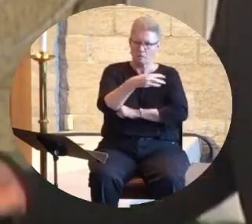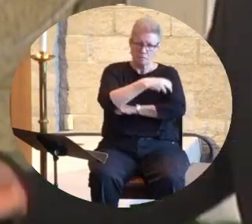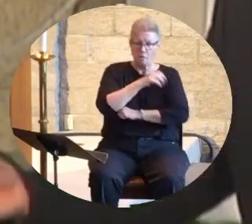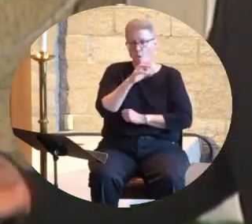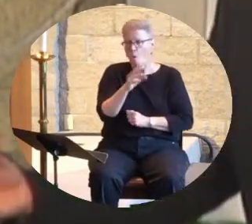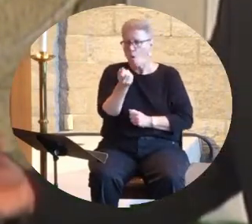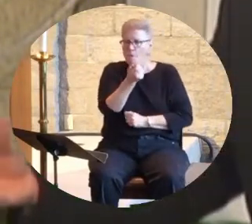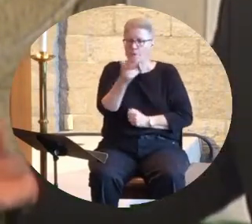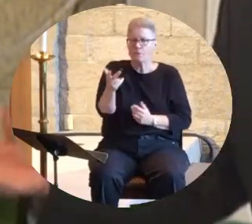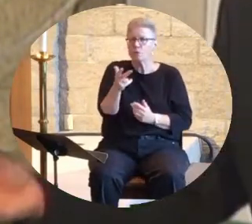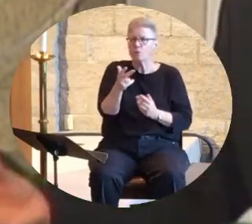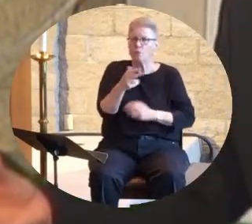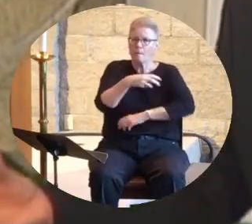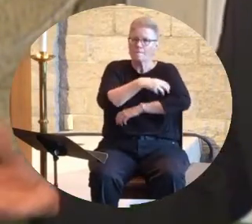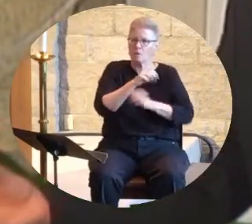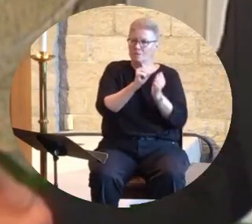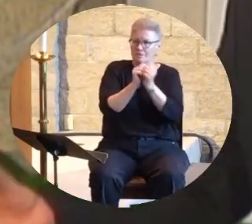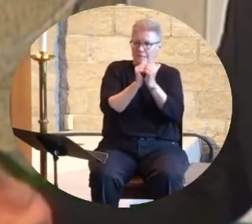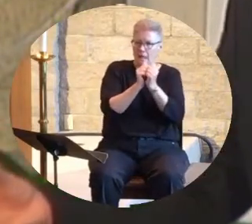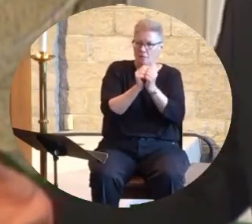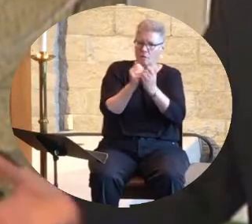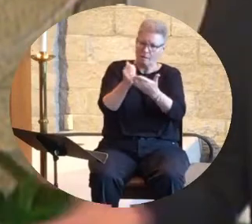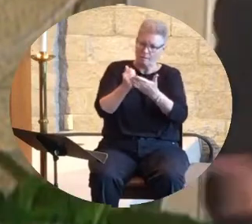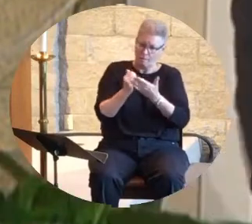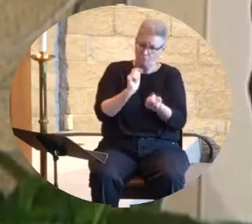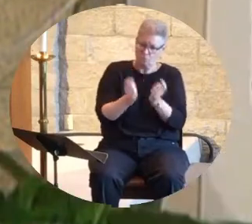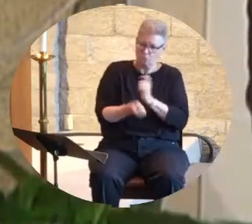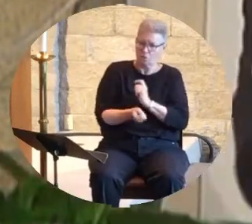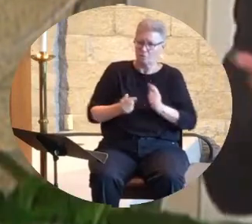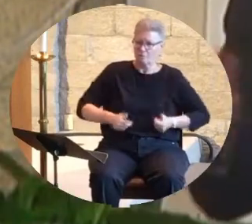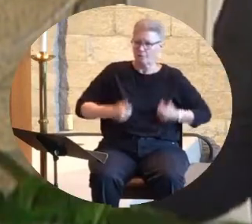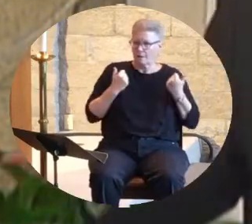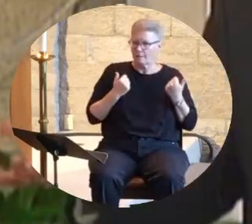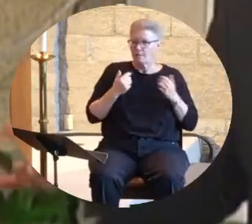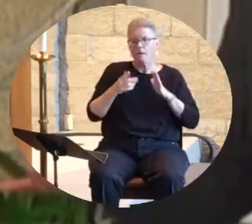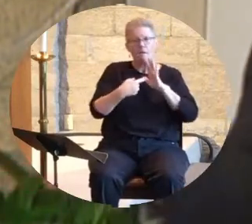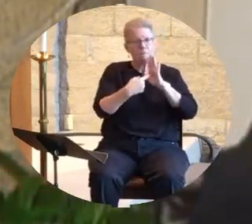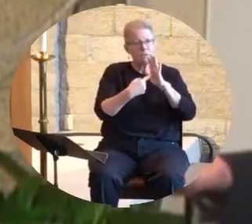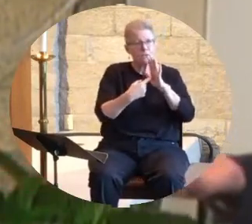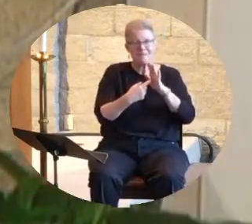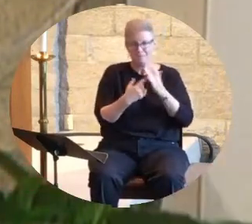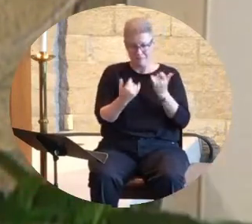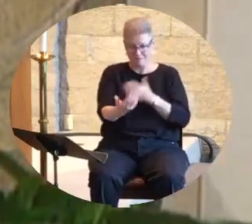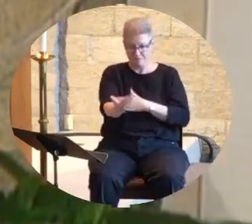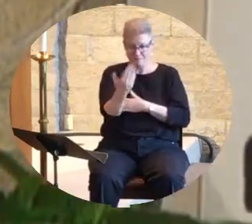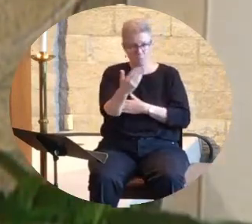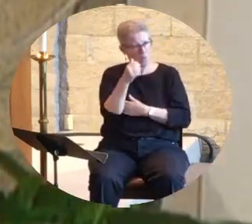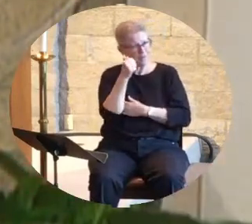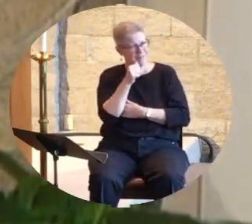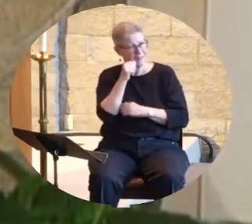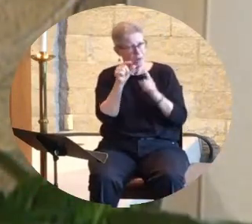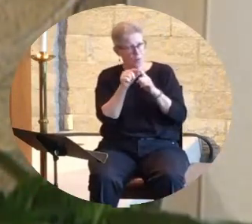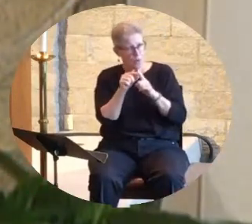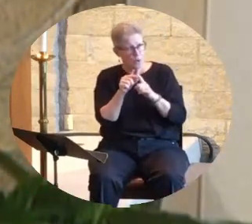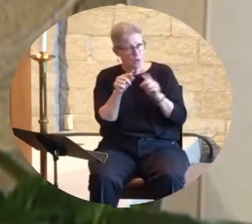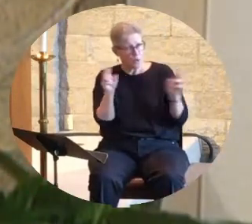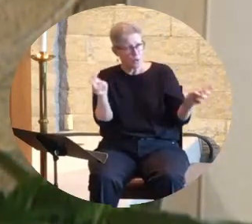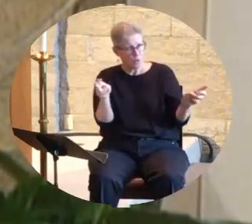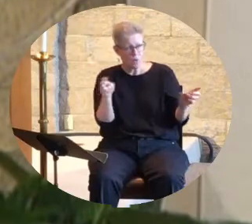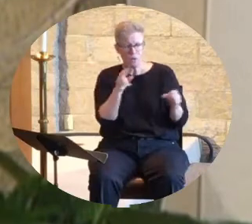powers in order to change our life. For example, the daily word this morning used two powers, even